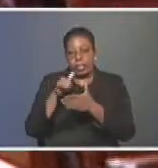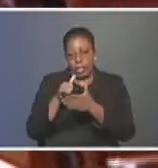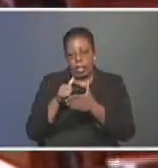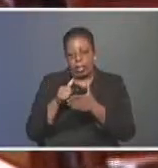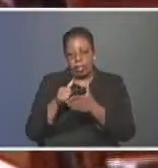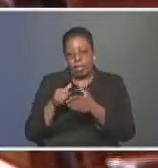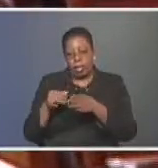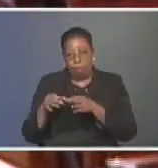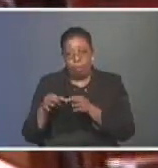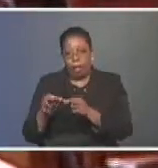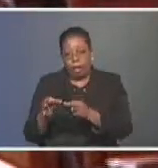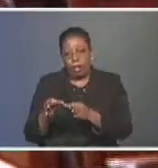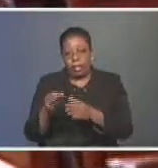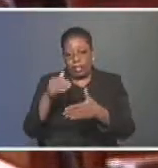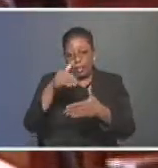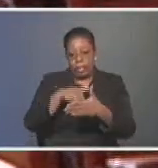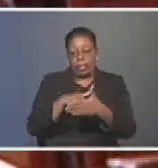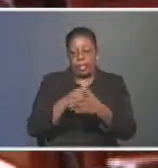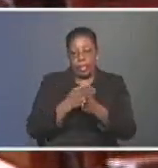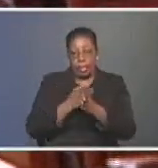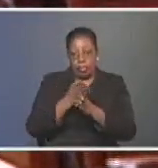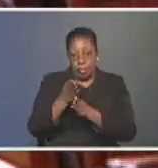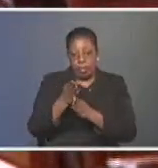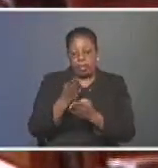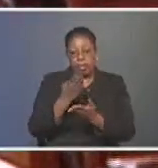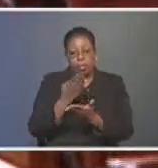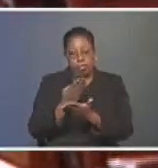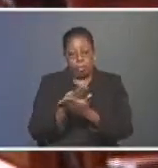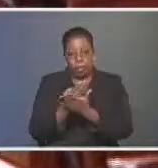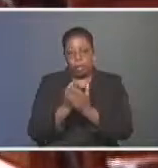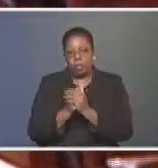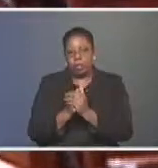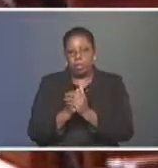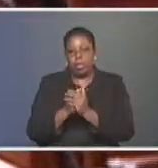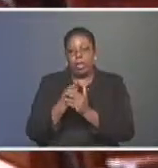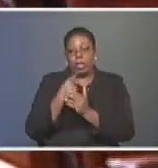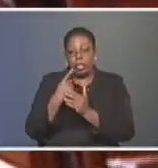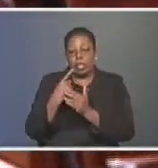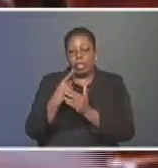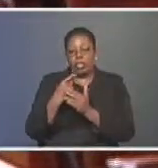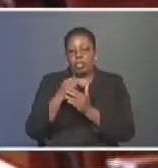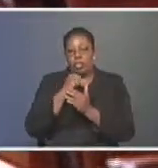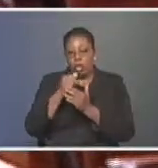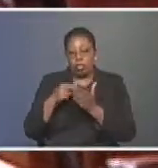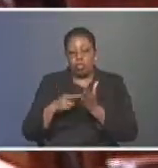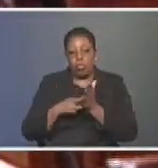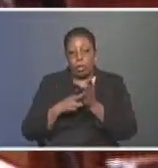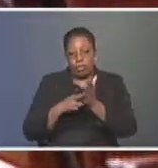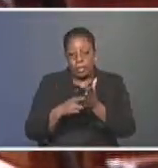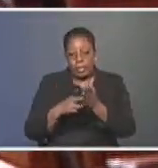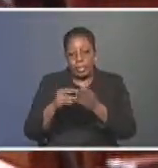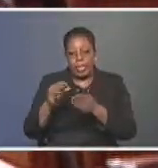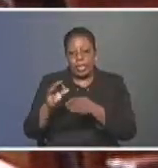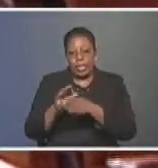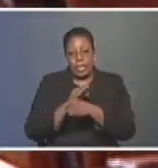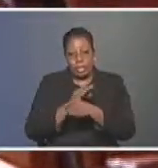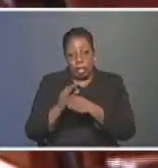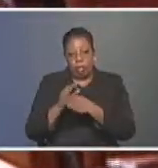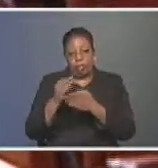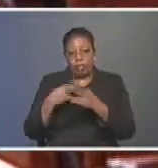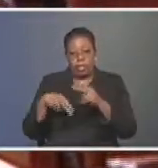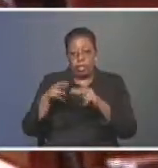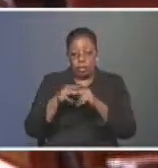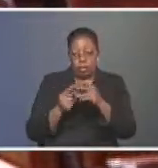in the May budget, we believe it does not represent a significant enough increase in growth